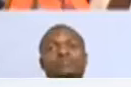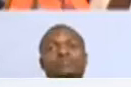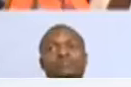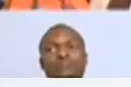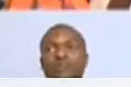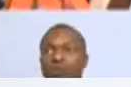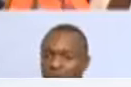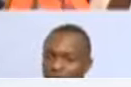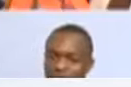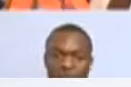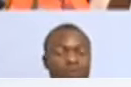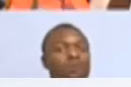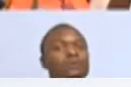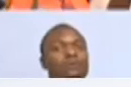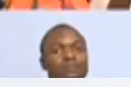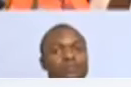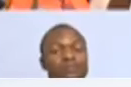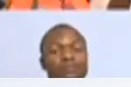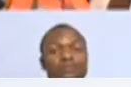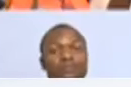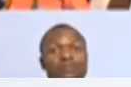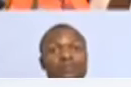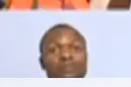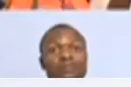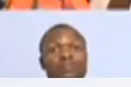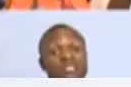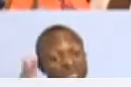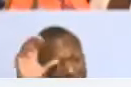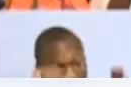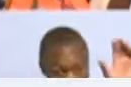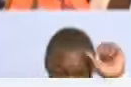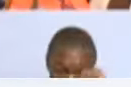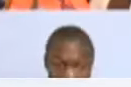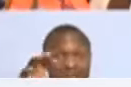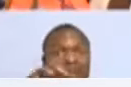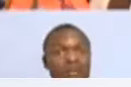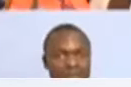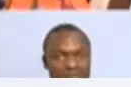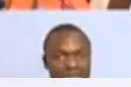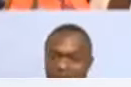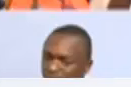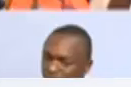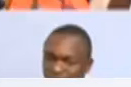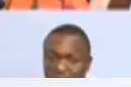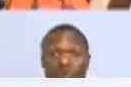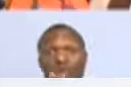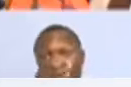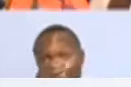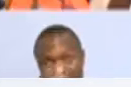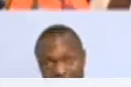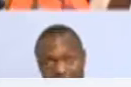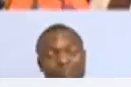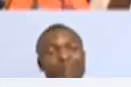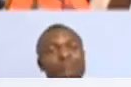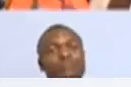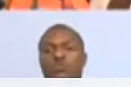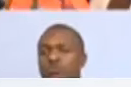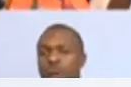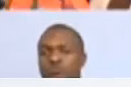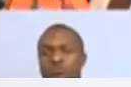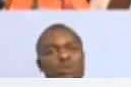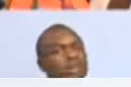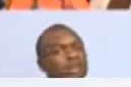All suspected cases, all forms of corruption will not be